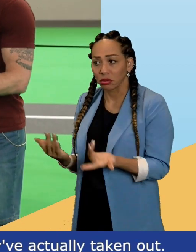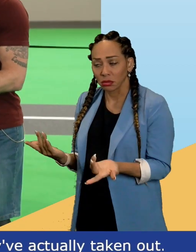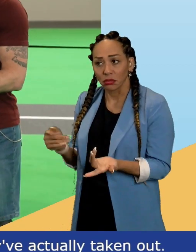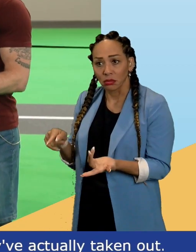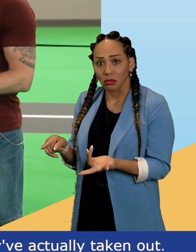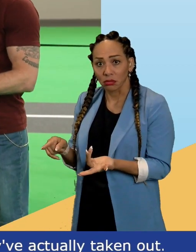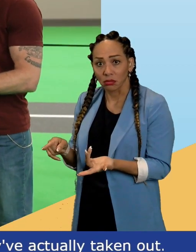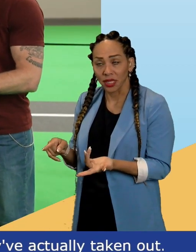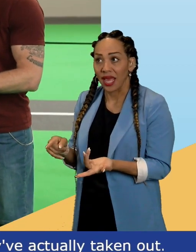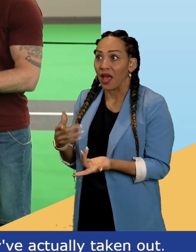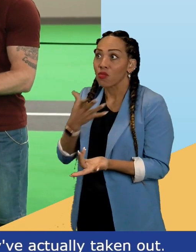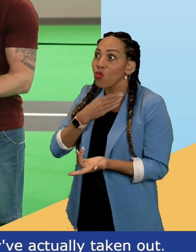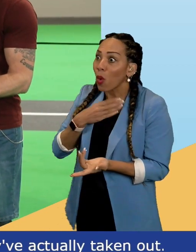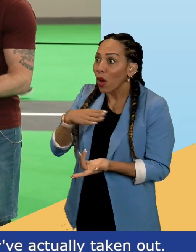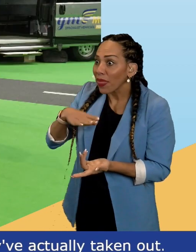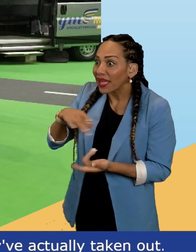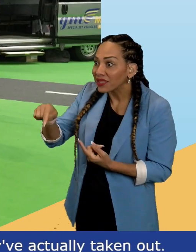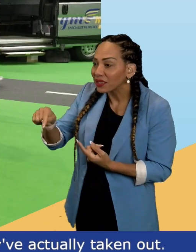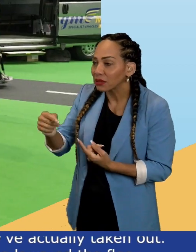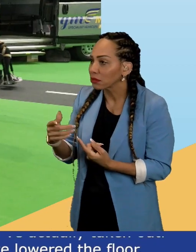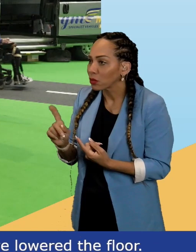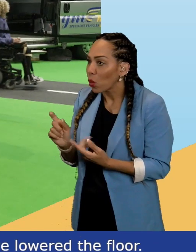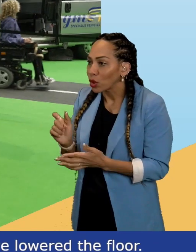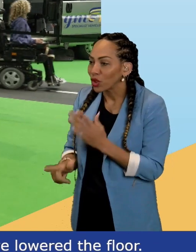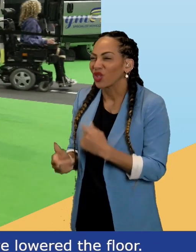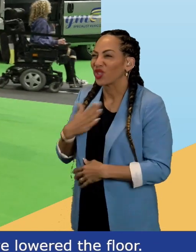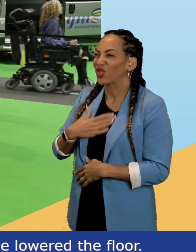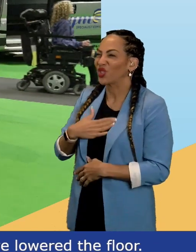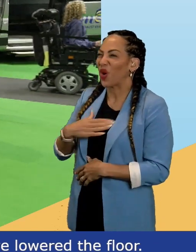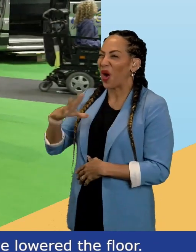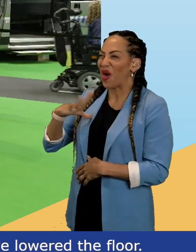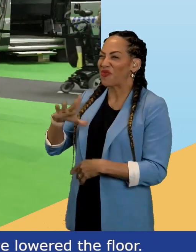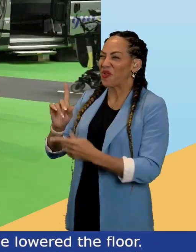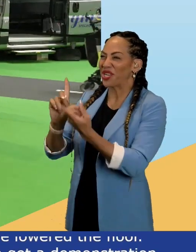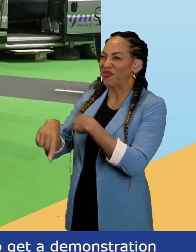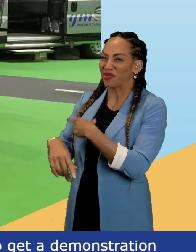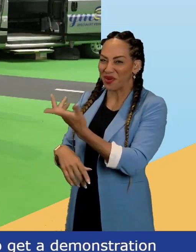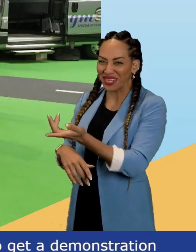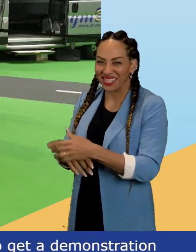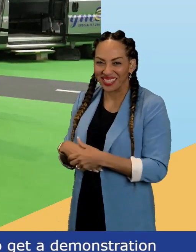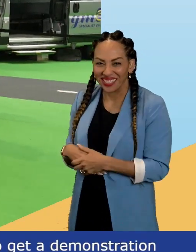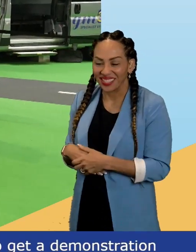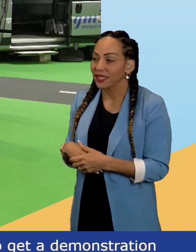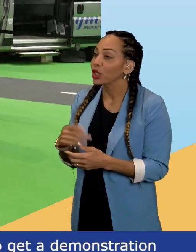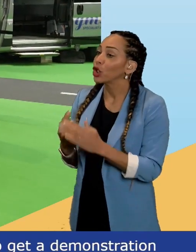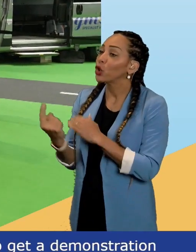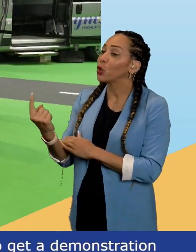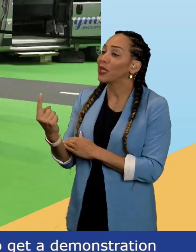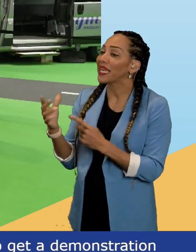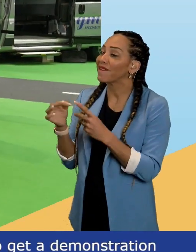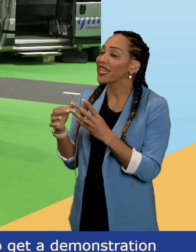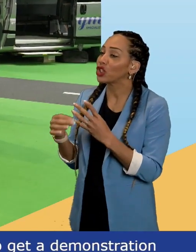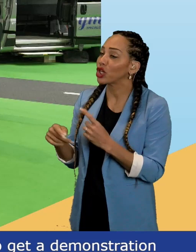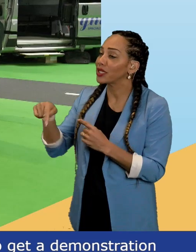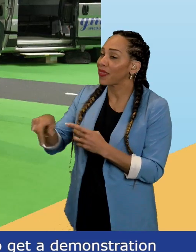caught their eye and they fancied it, how would they do it? But you've answered that. Sorry, I've already... No, it's not a whole demonstration. So what are the unique features in this